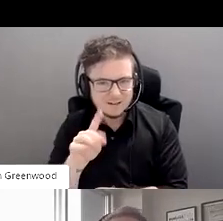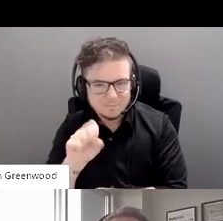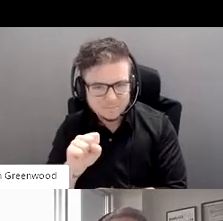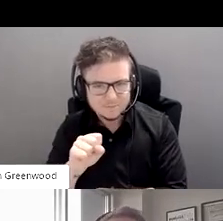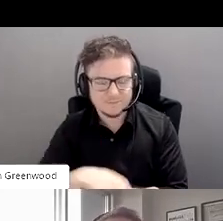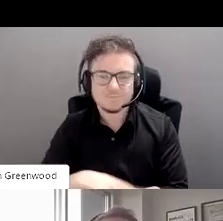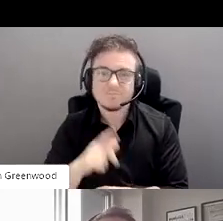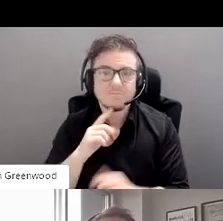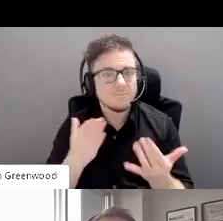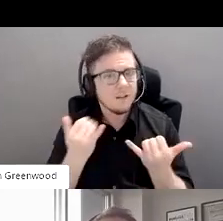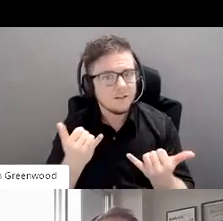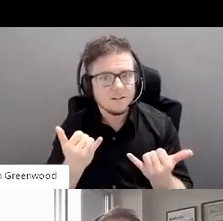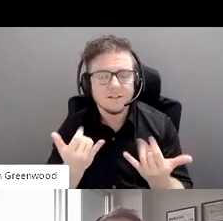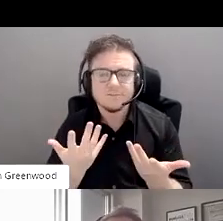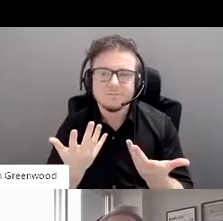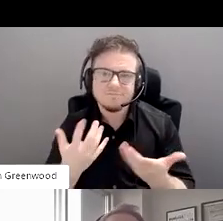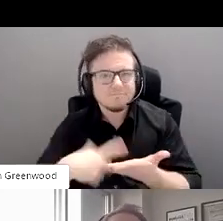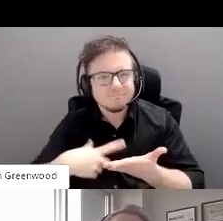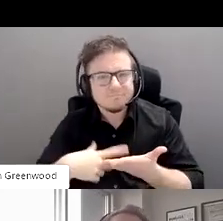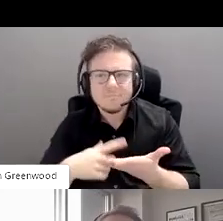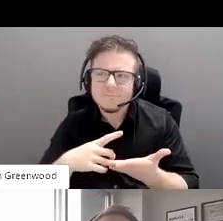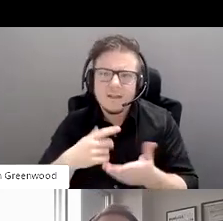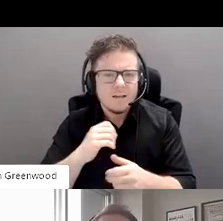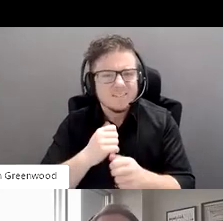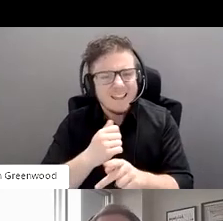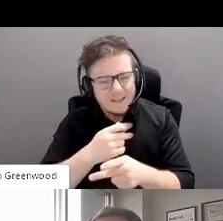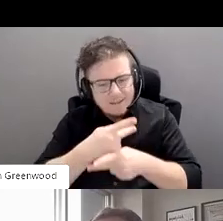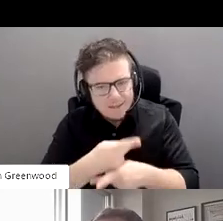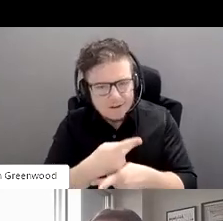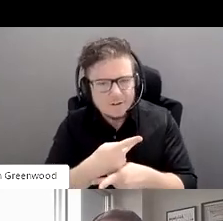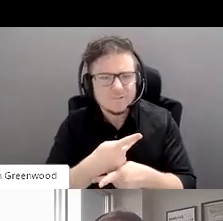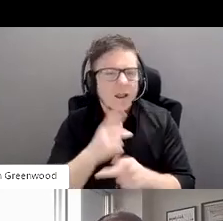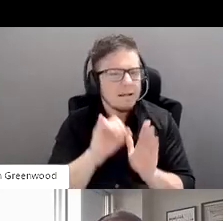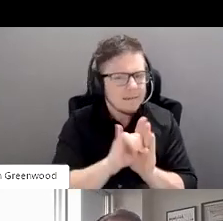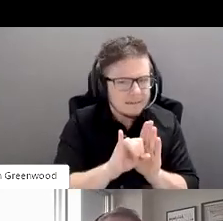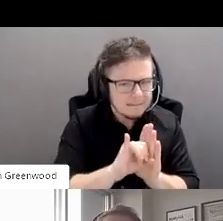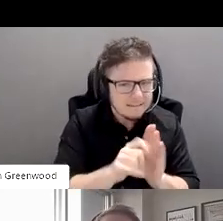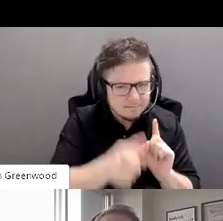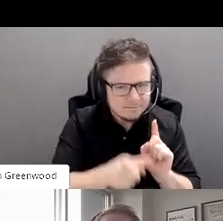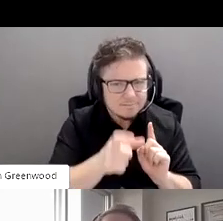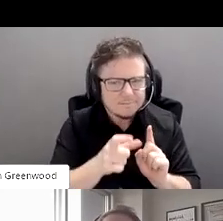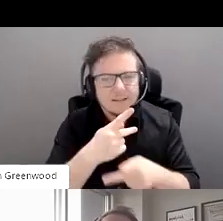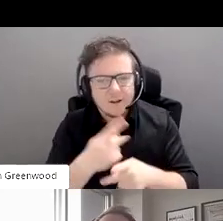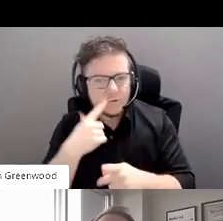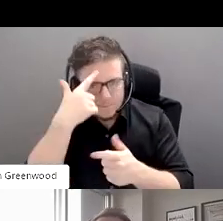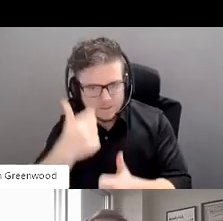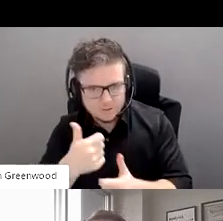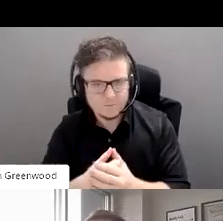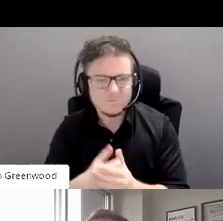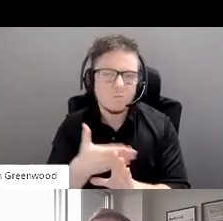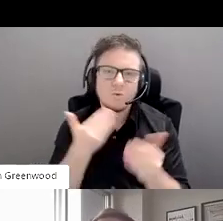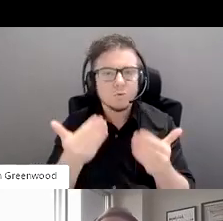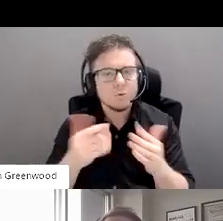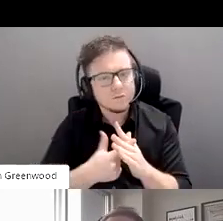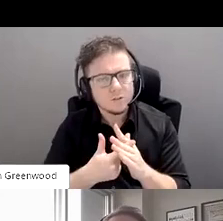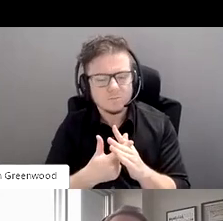here to talk to you today about bringing care to identity to care for dementia. So before I go into the presentation,